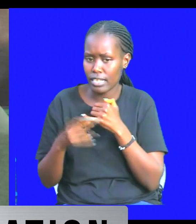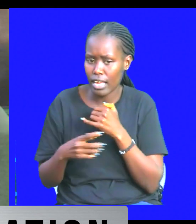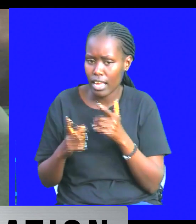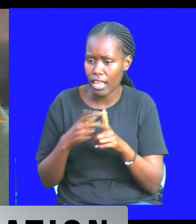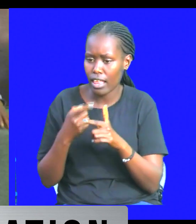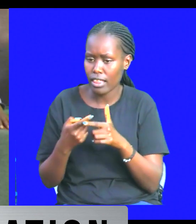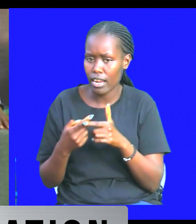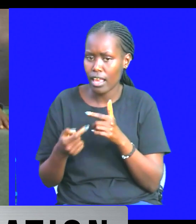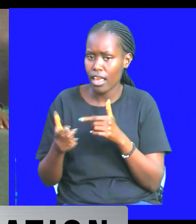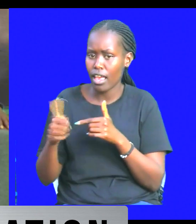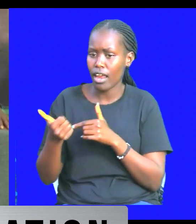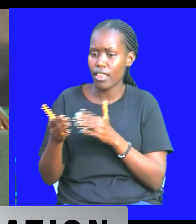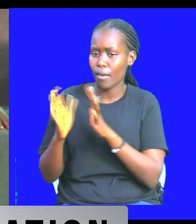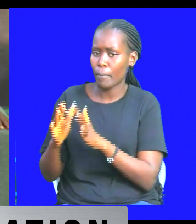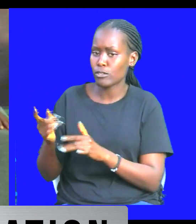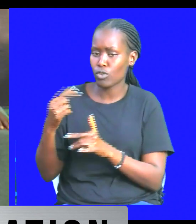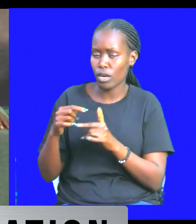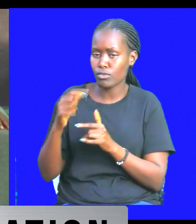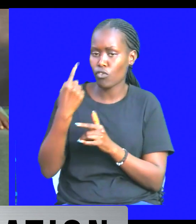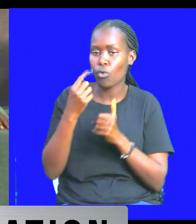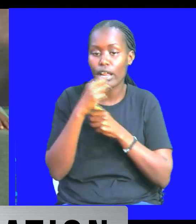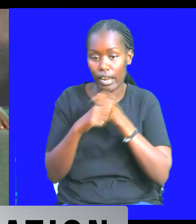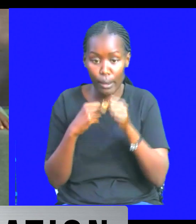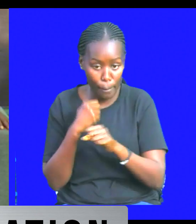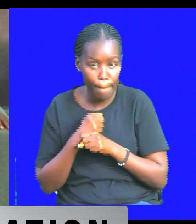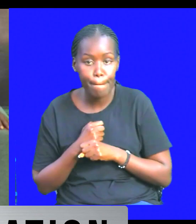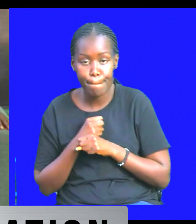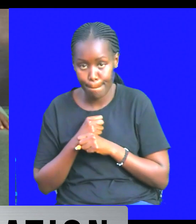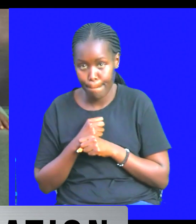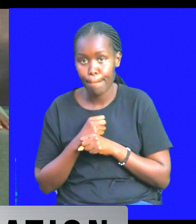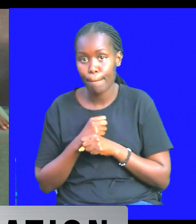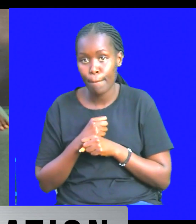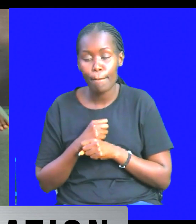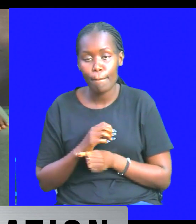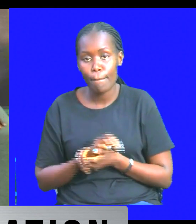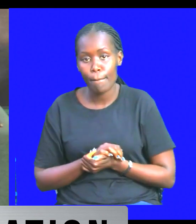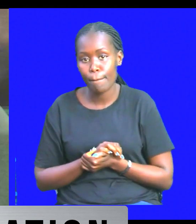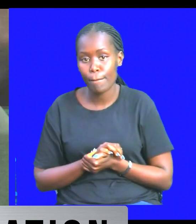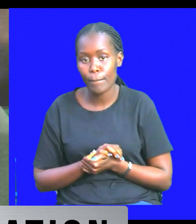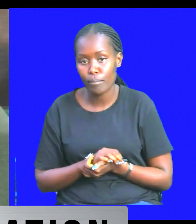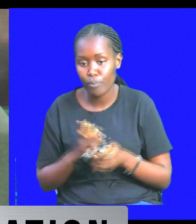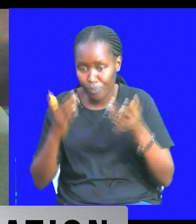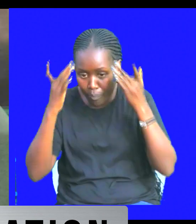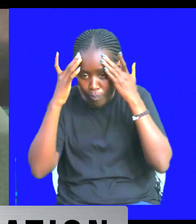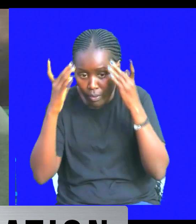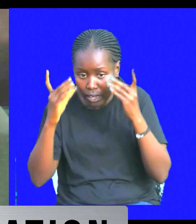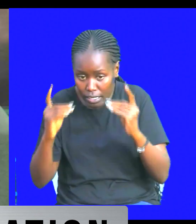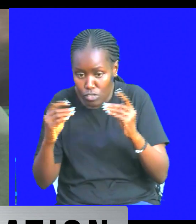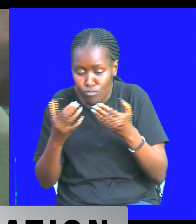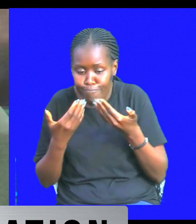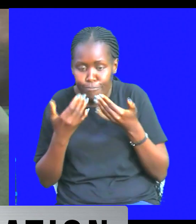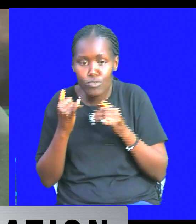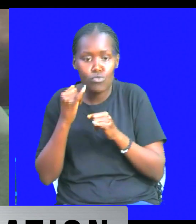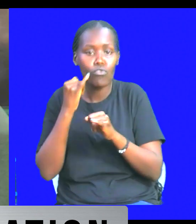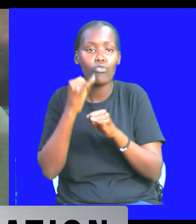who needed to have been elected, who rightly was elected. So the decision to finalize the